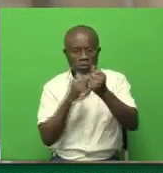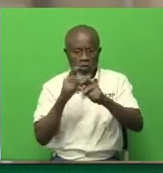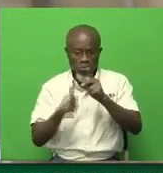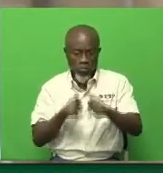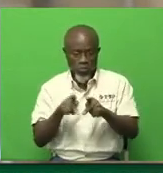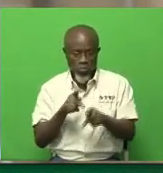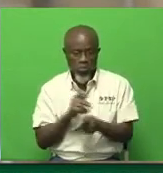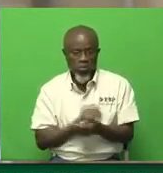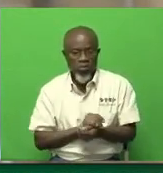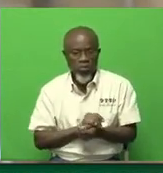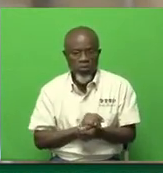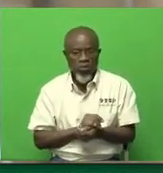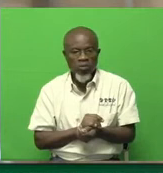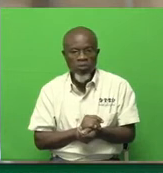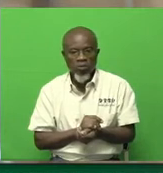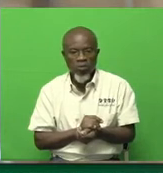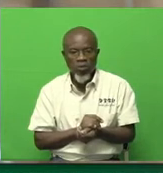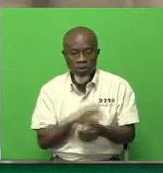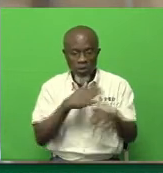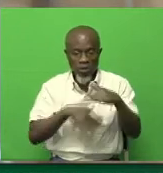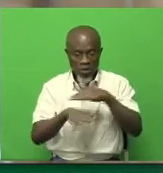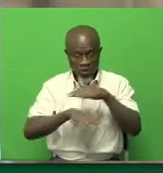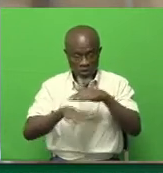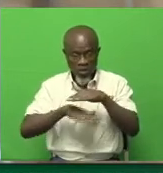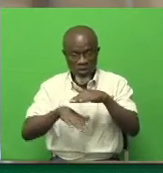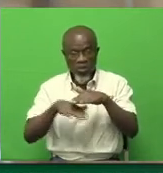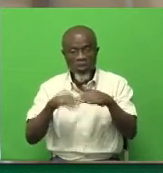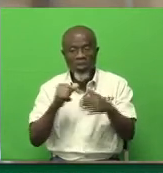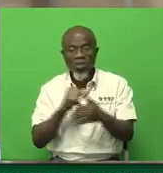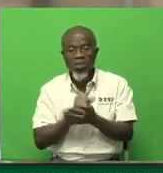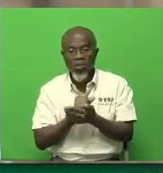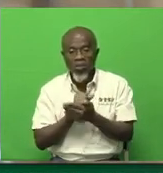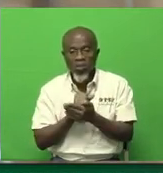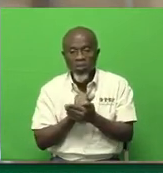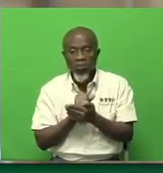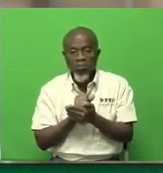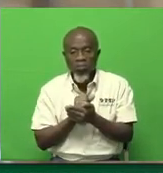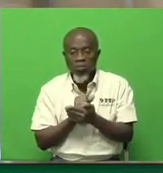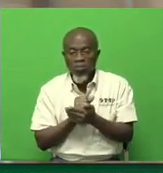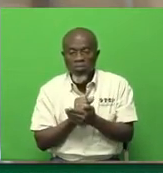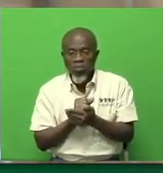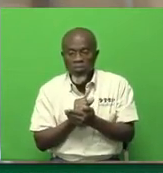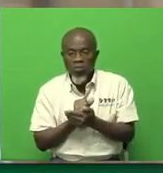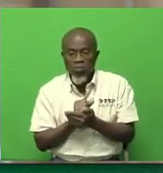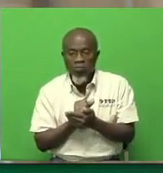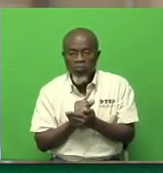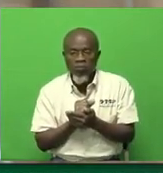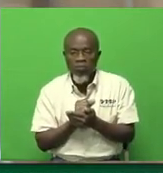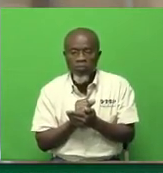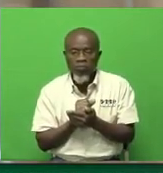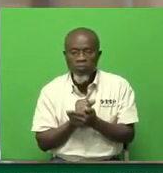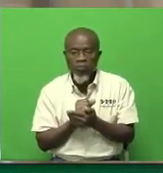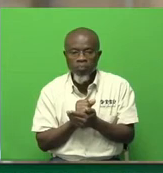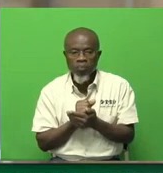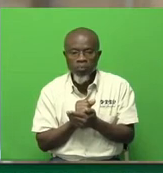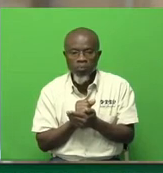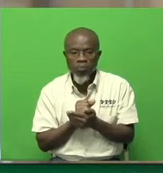Under the Sea whip program as I've explained a short while ago it's another development program of the ministry of Public Utilities